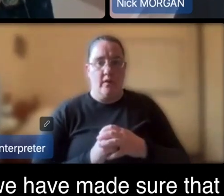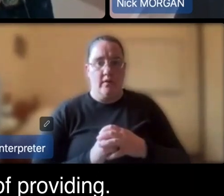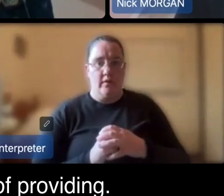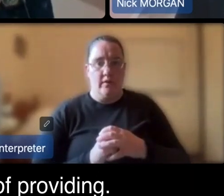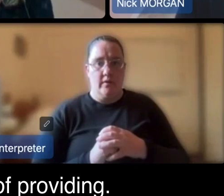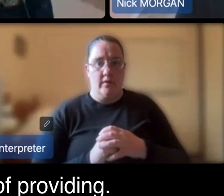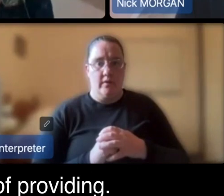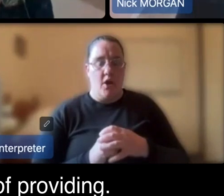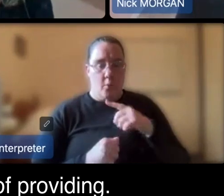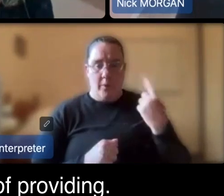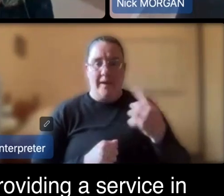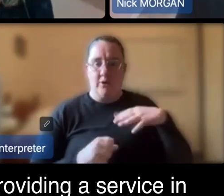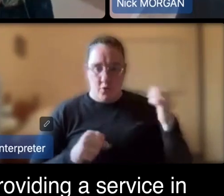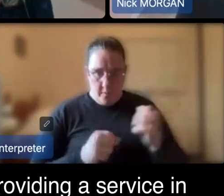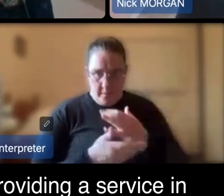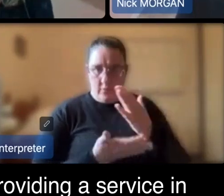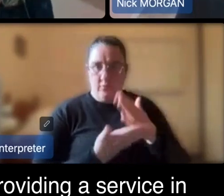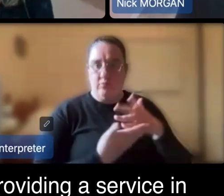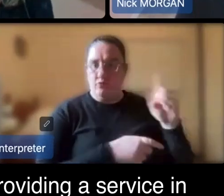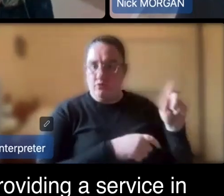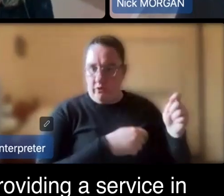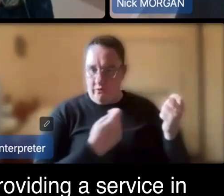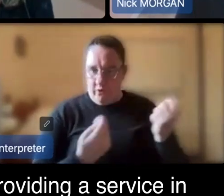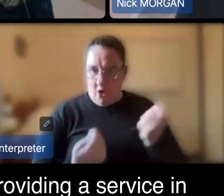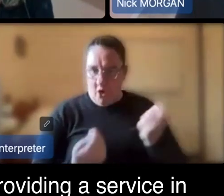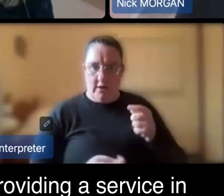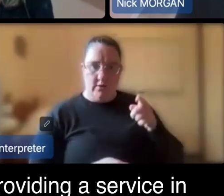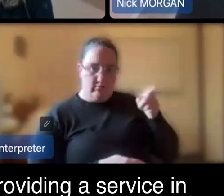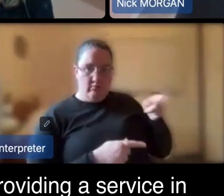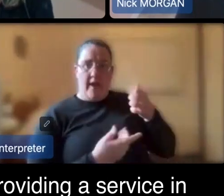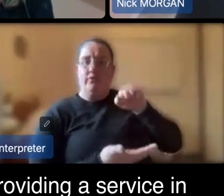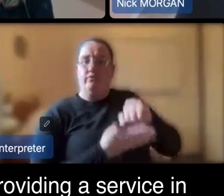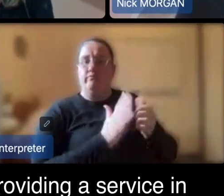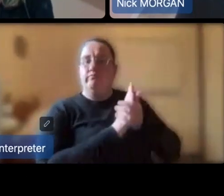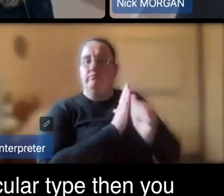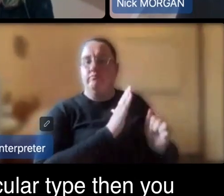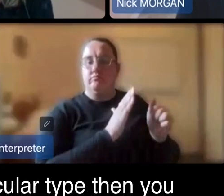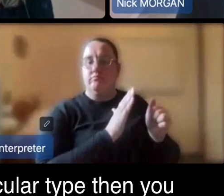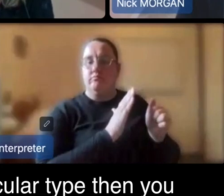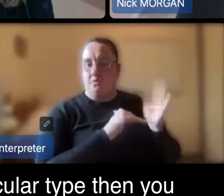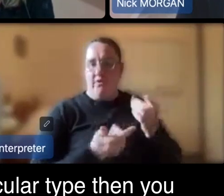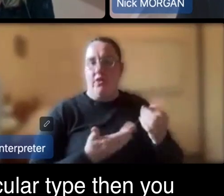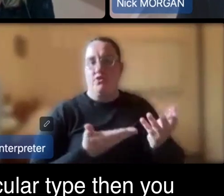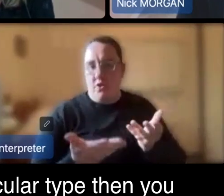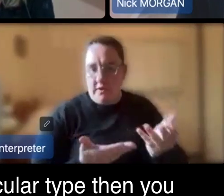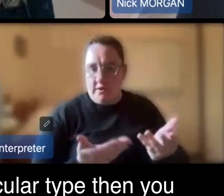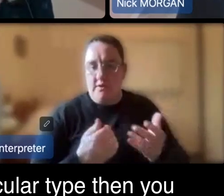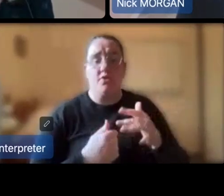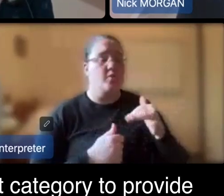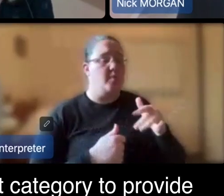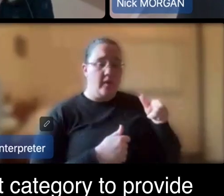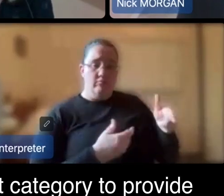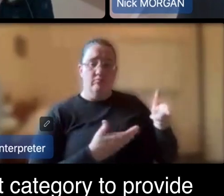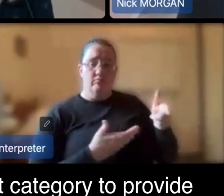made sure that they're capable of providing. So if you're capable of providing a service in category 1 of a particular type,